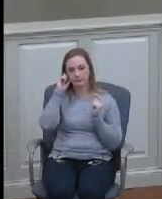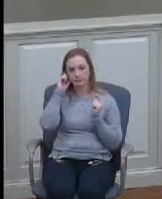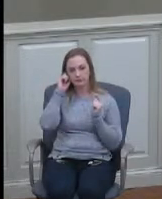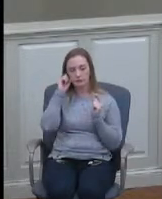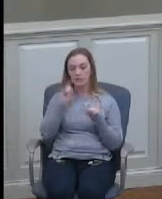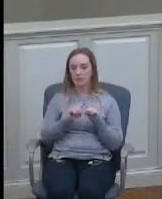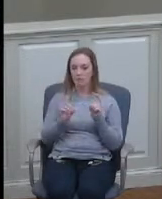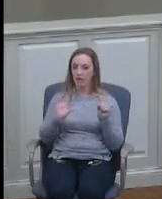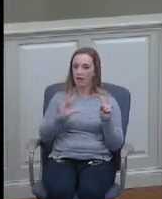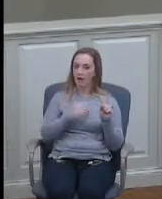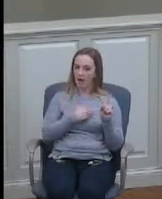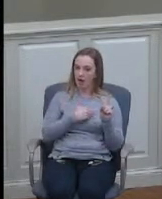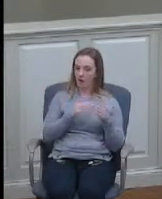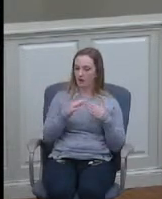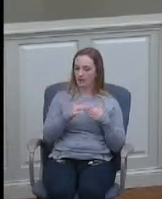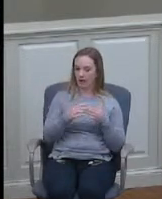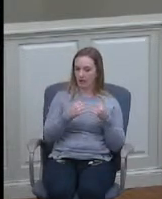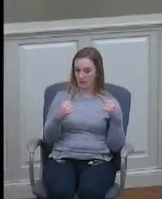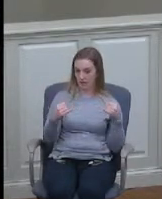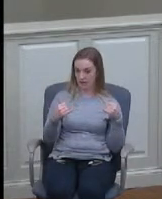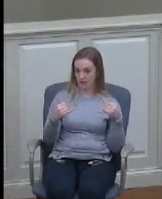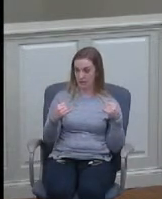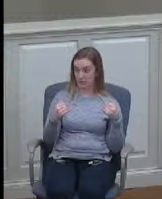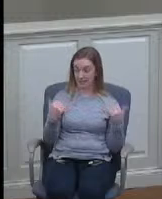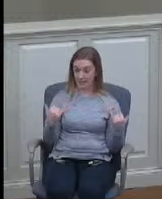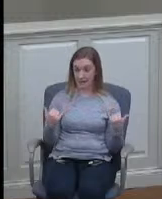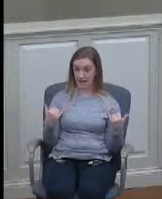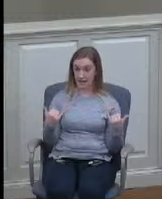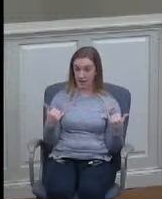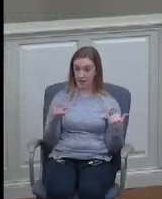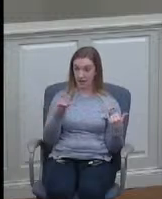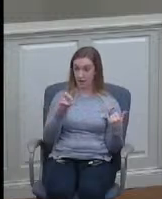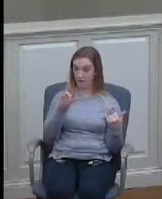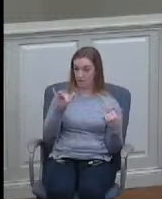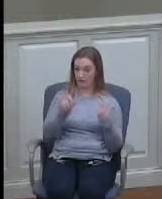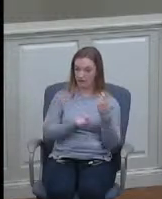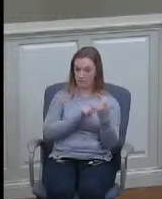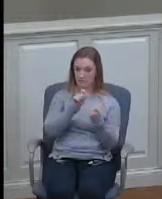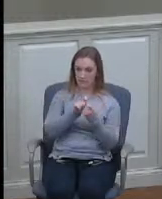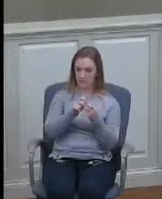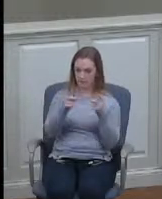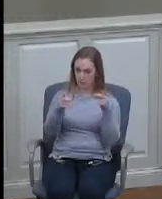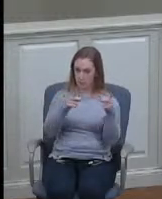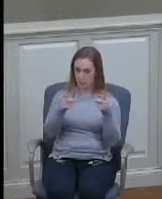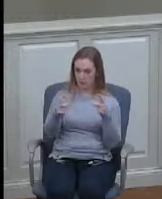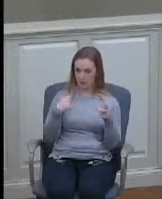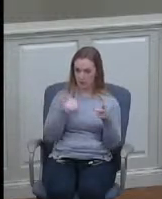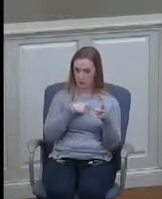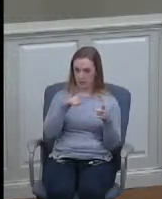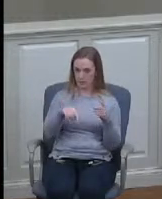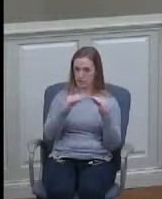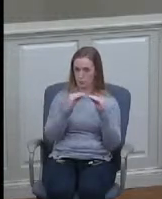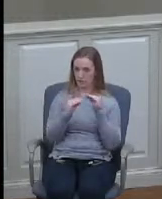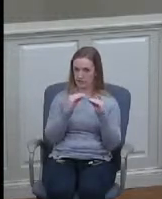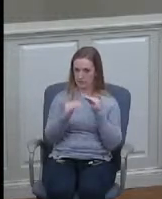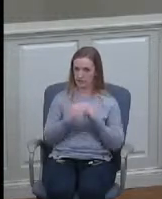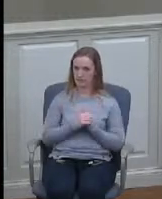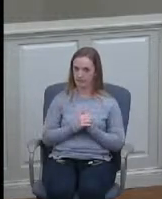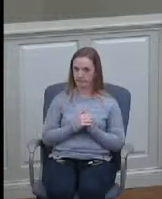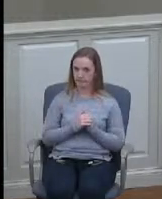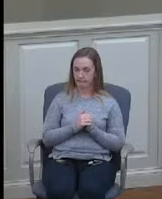in our guidelines as they stand now, some very specific directions that we need to fix.